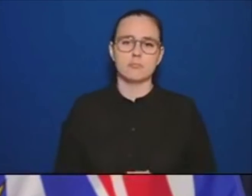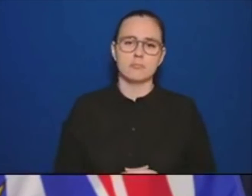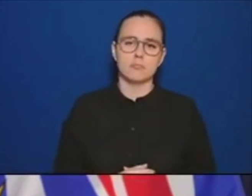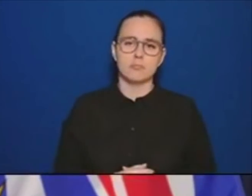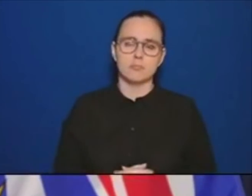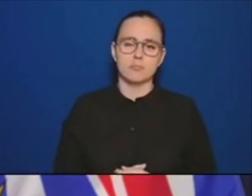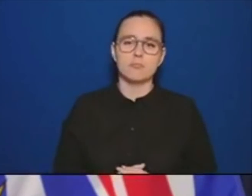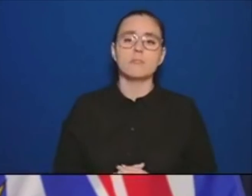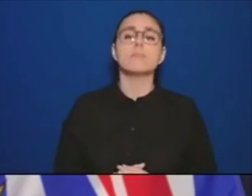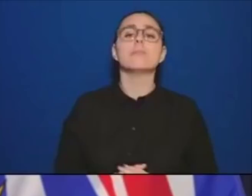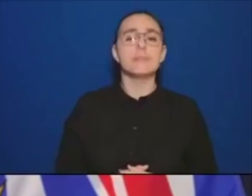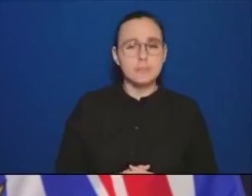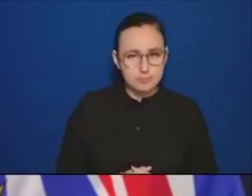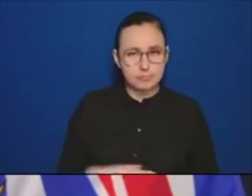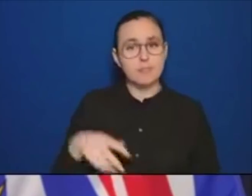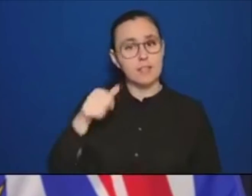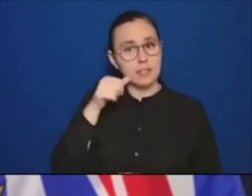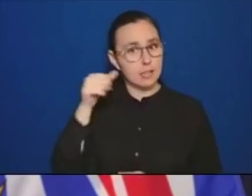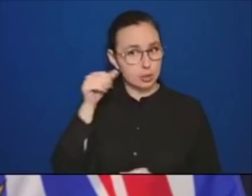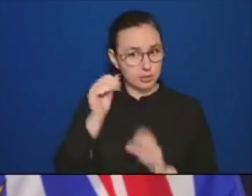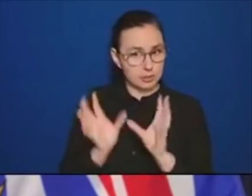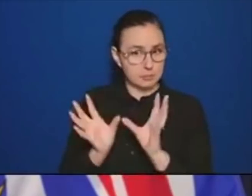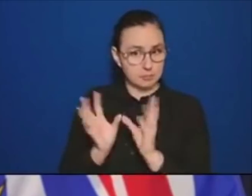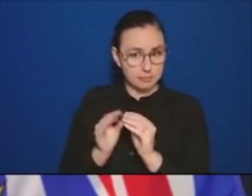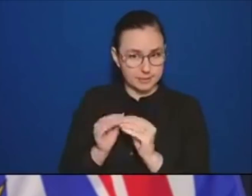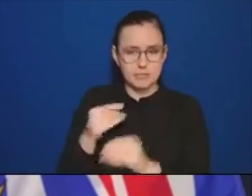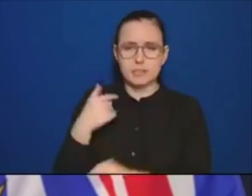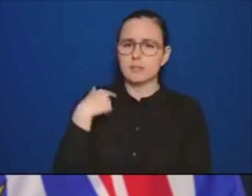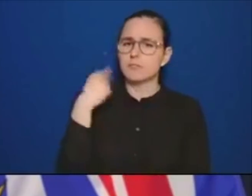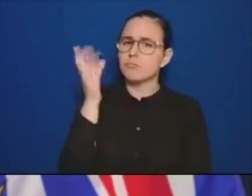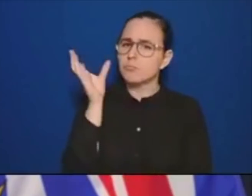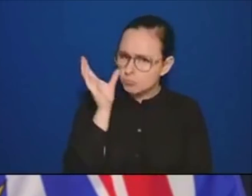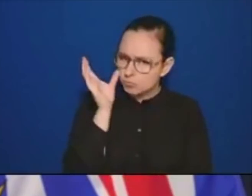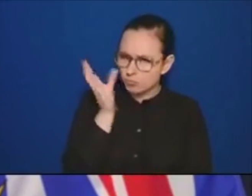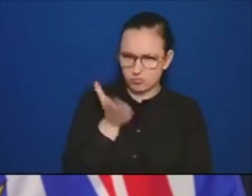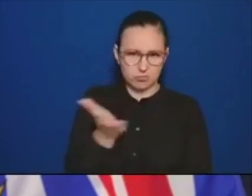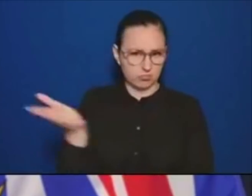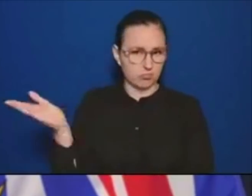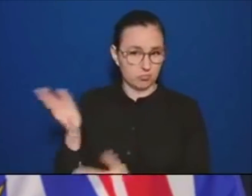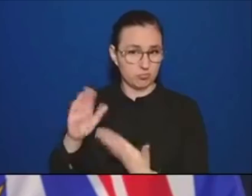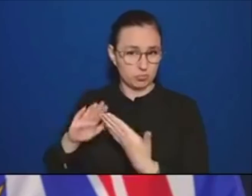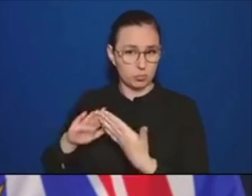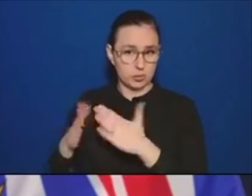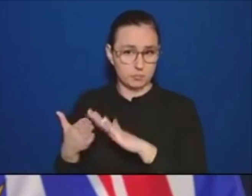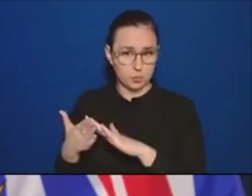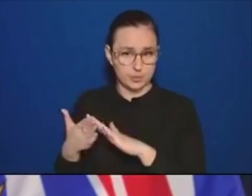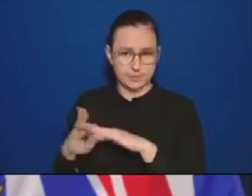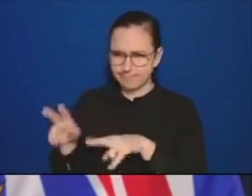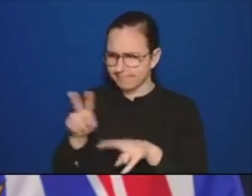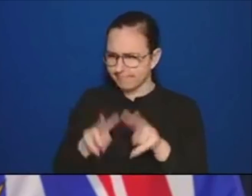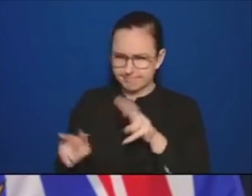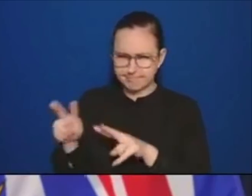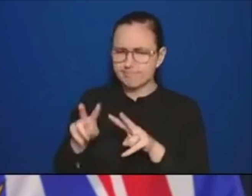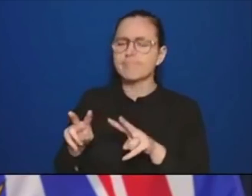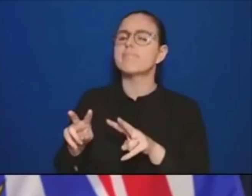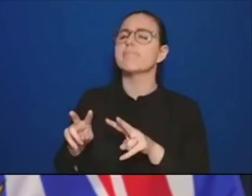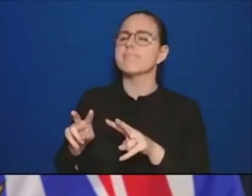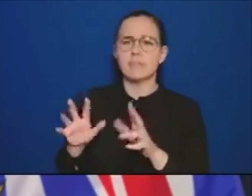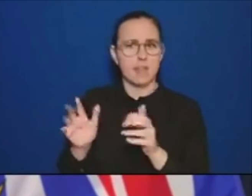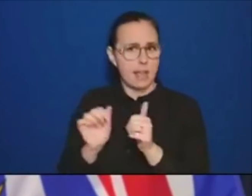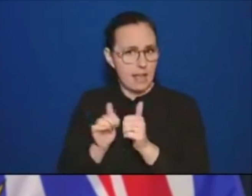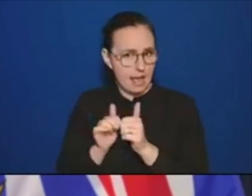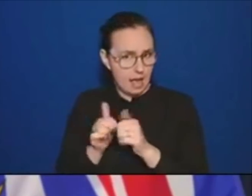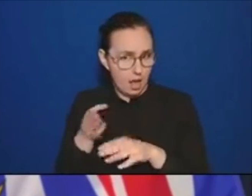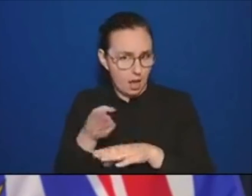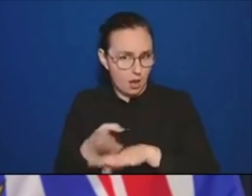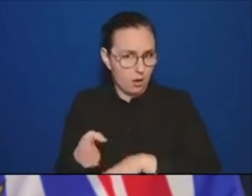from impacted communities. We heard their concerns as to how we could improve our response. and I heard we have